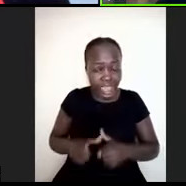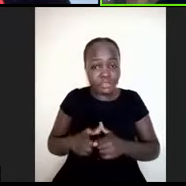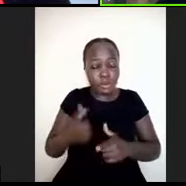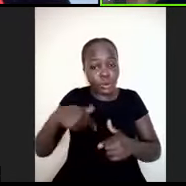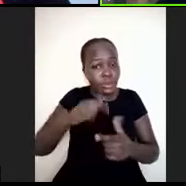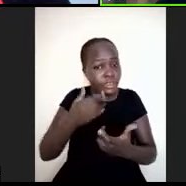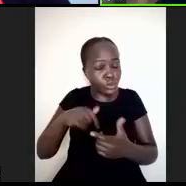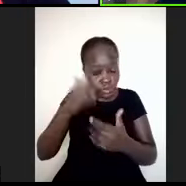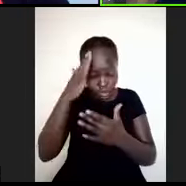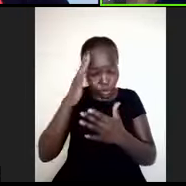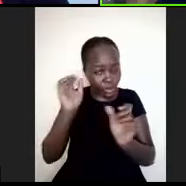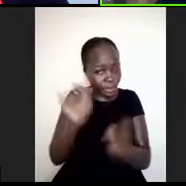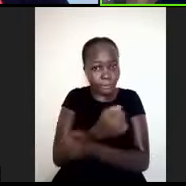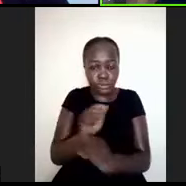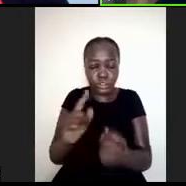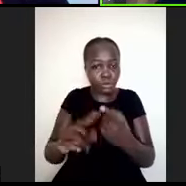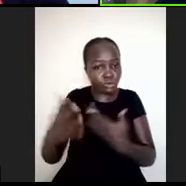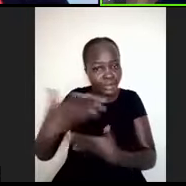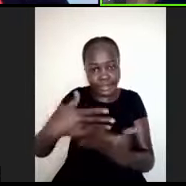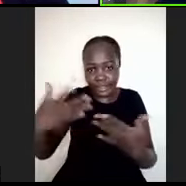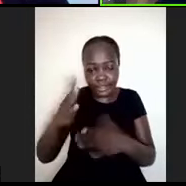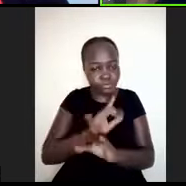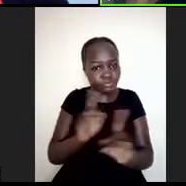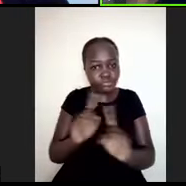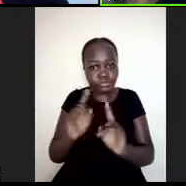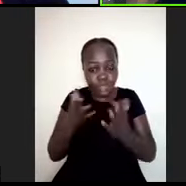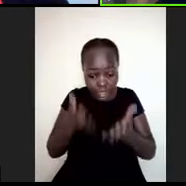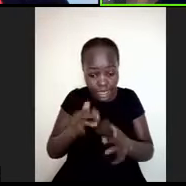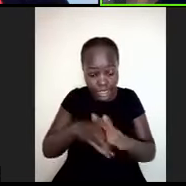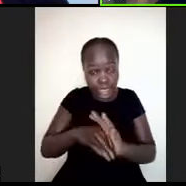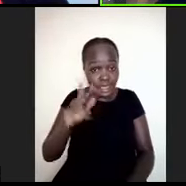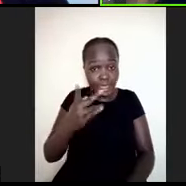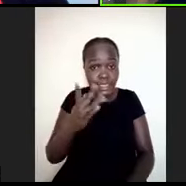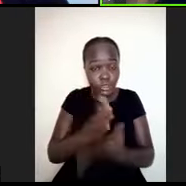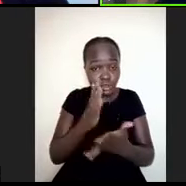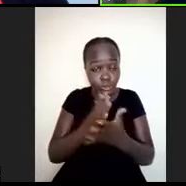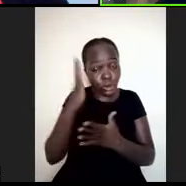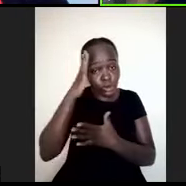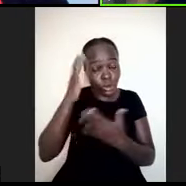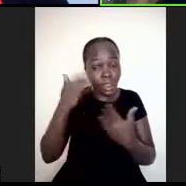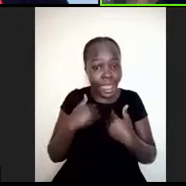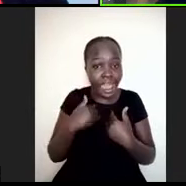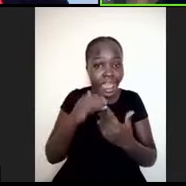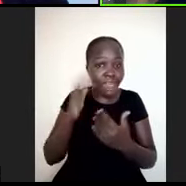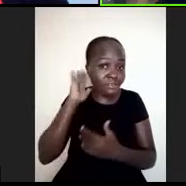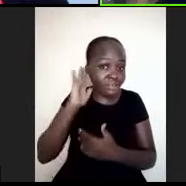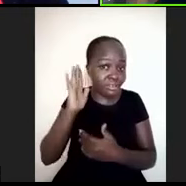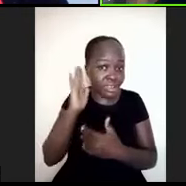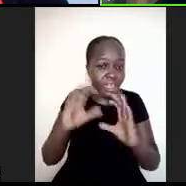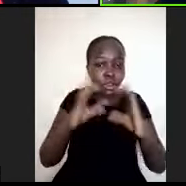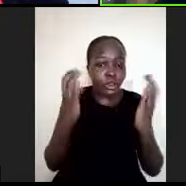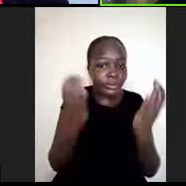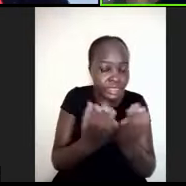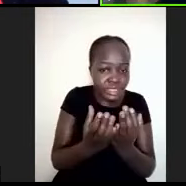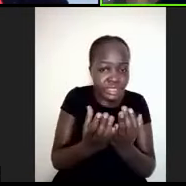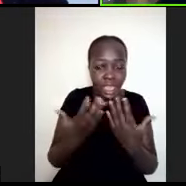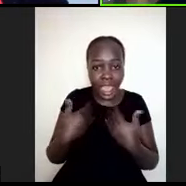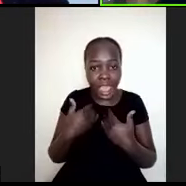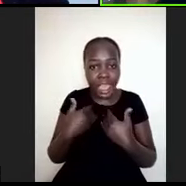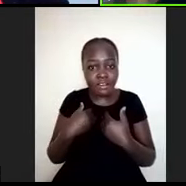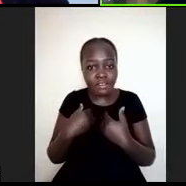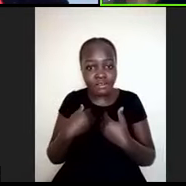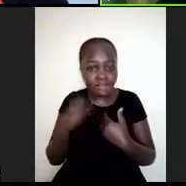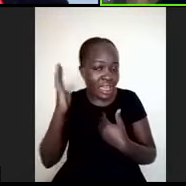should not engage in. Right here in Kenya, of course, you know, we have the gay community, we have gay